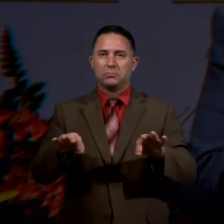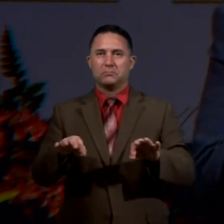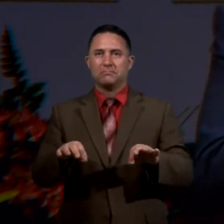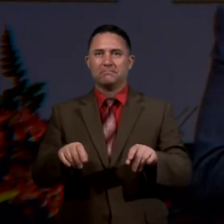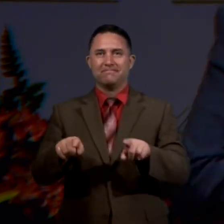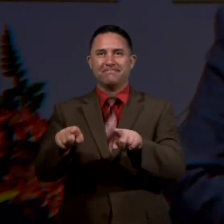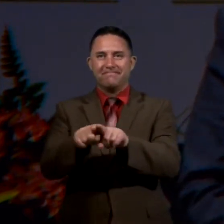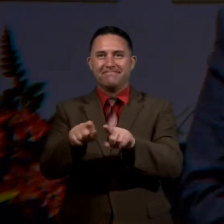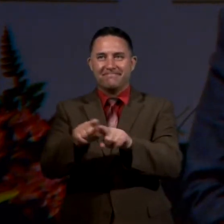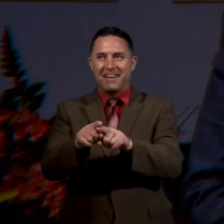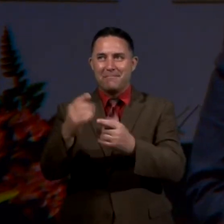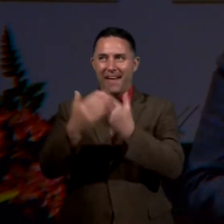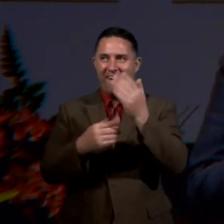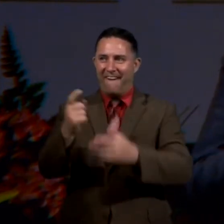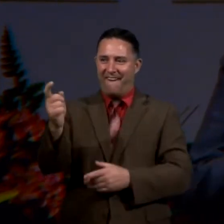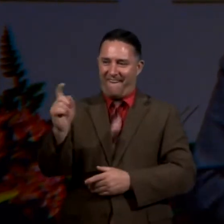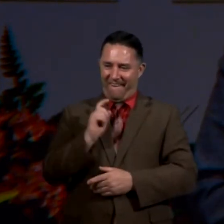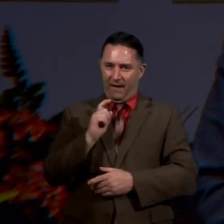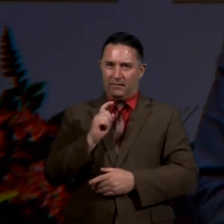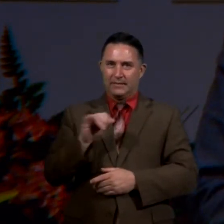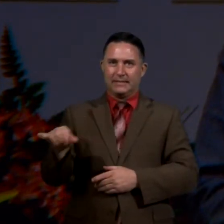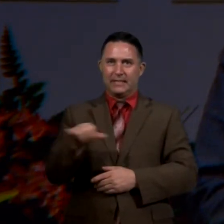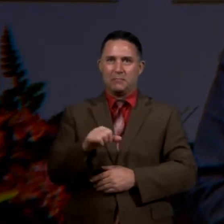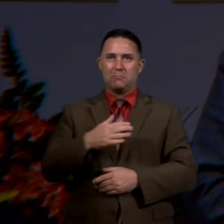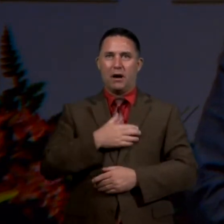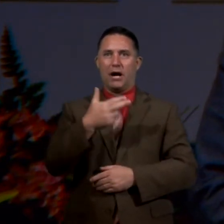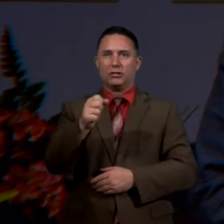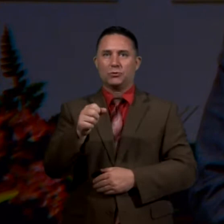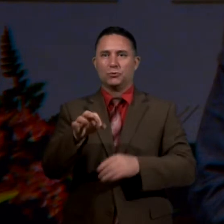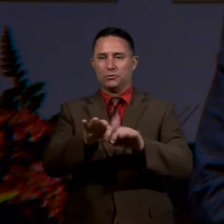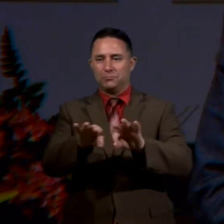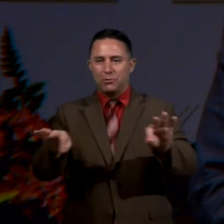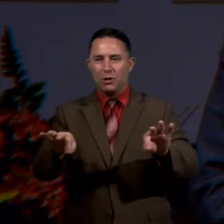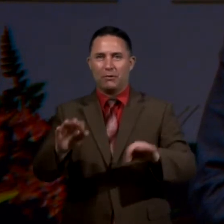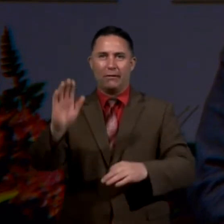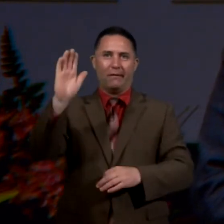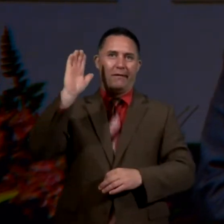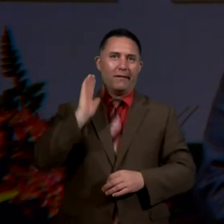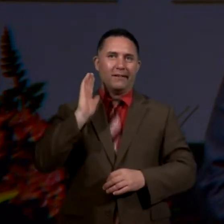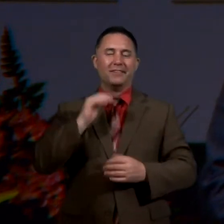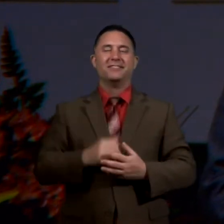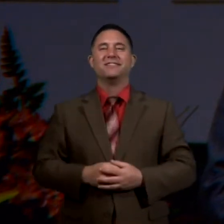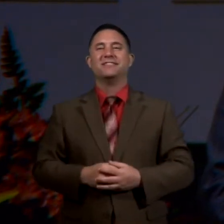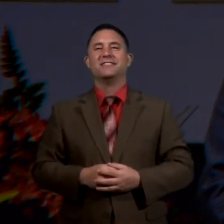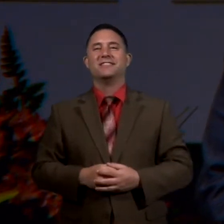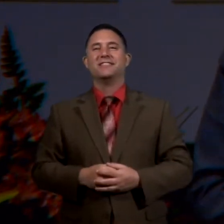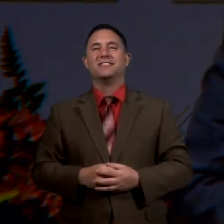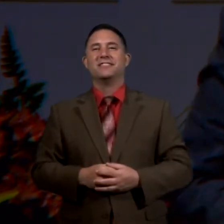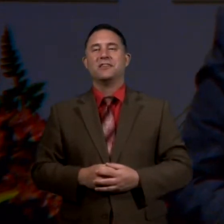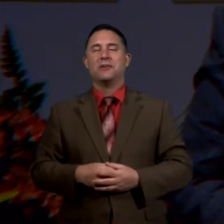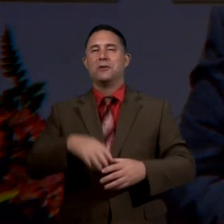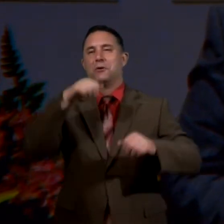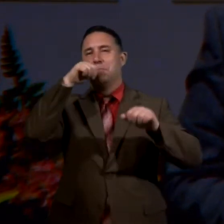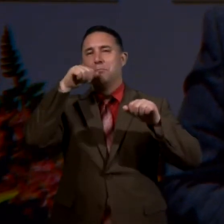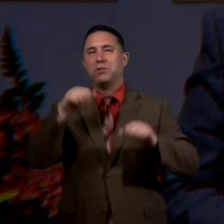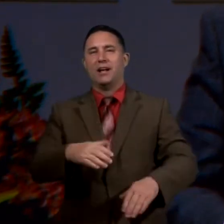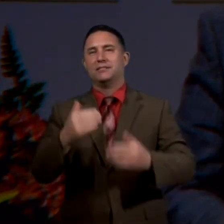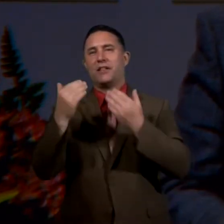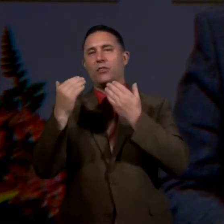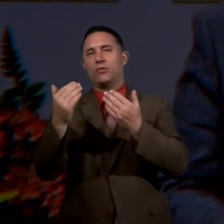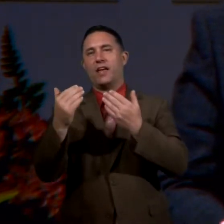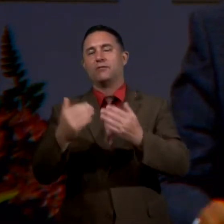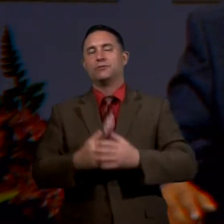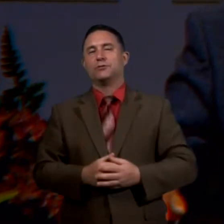same hands as I received my high school diploma a long time ago. And I'm very blessed, and I'm very thankful